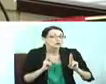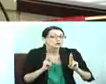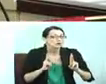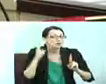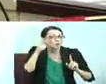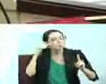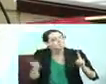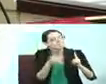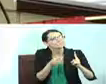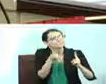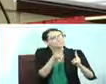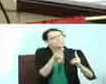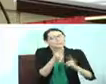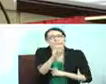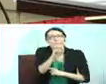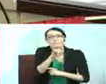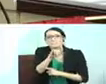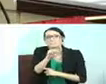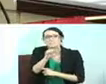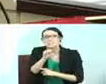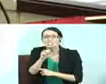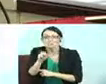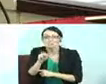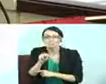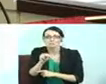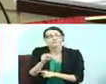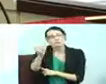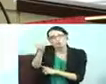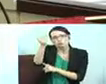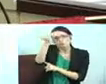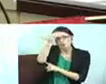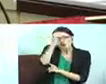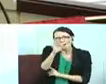Knowledge of freedom demands believing